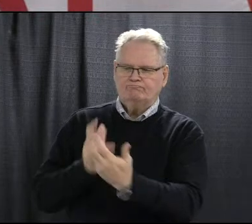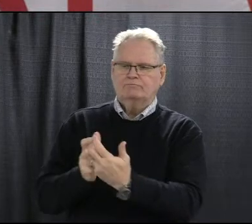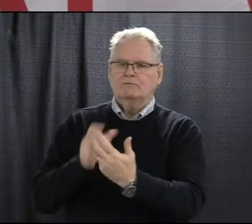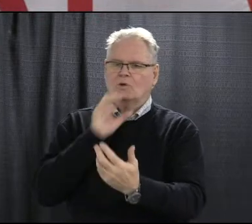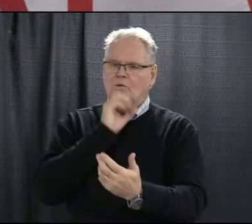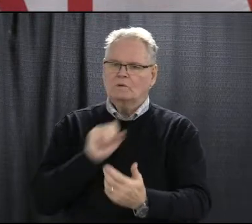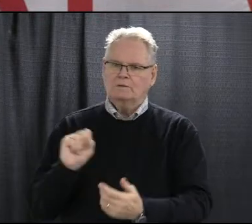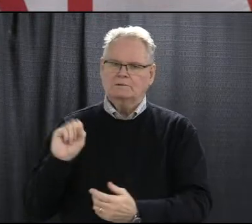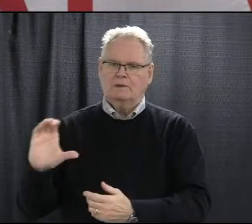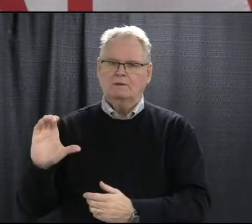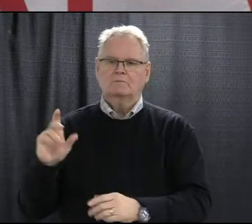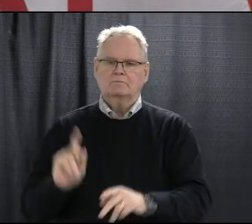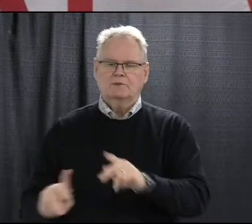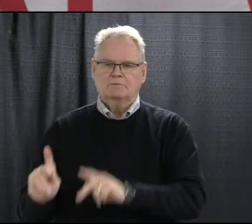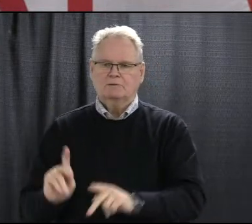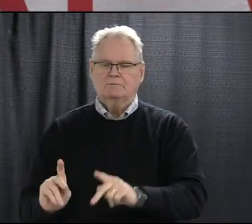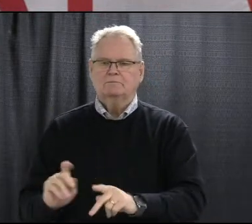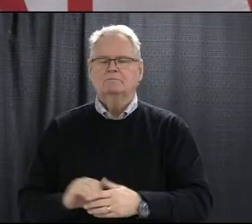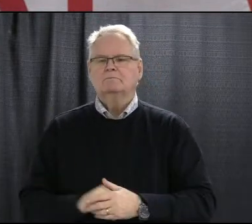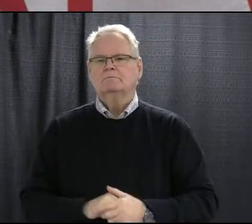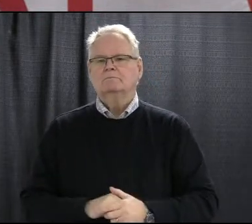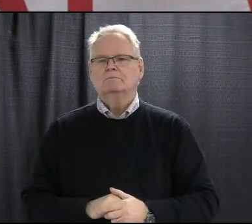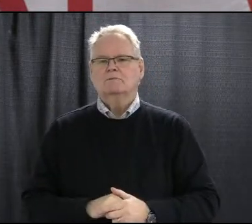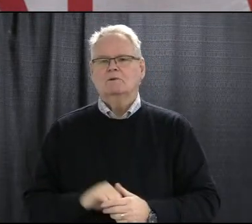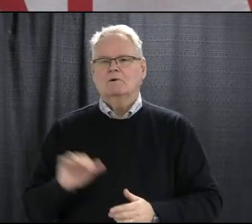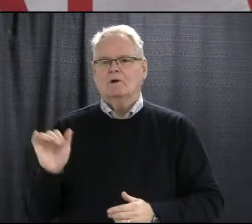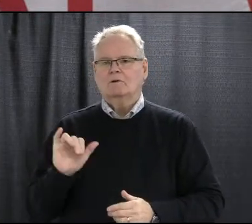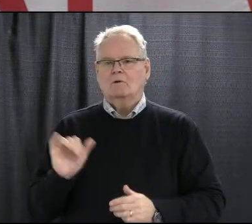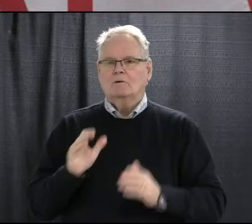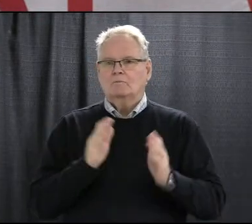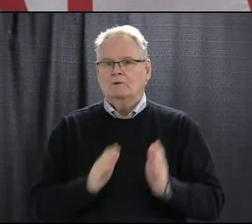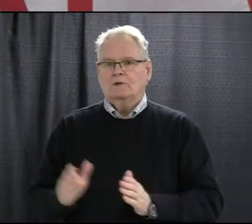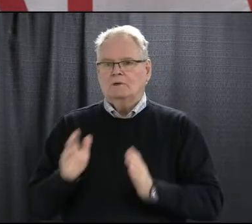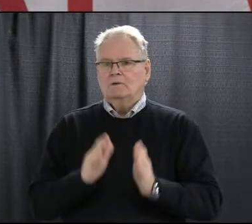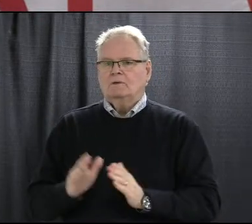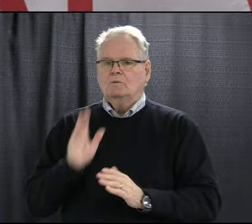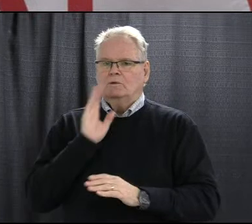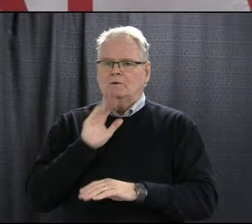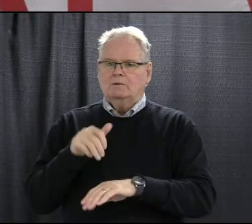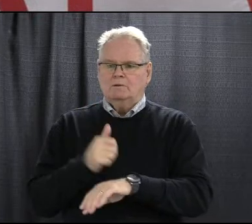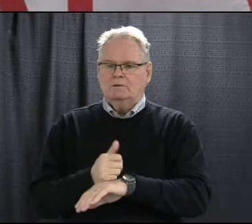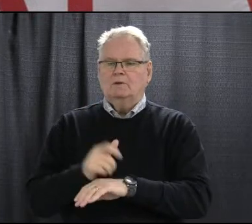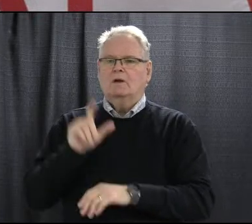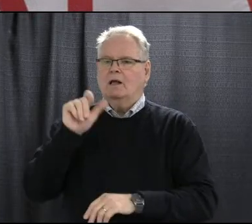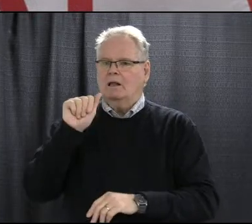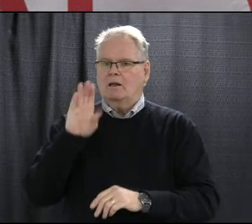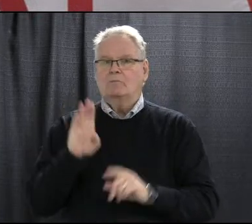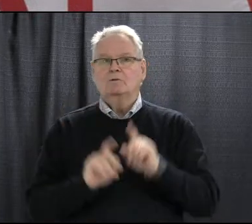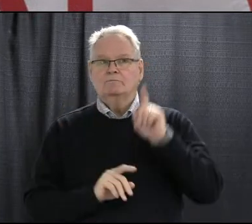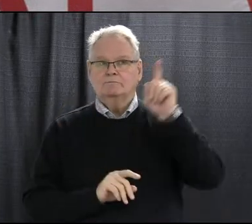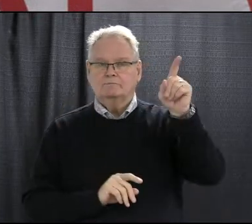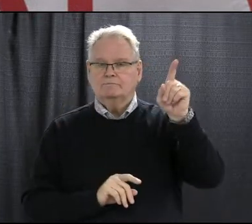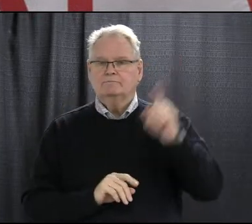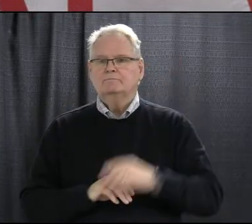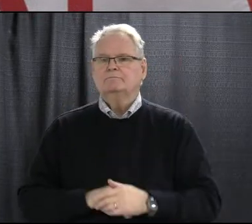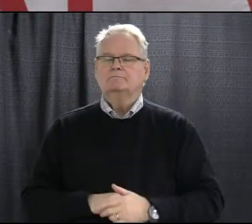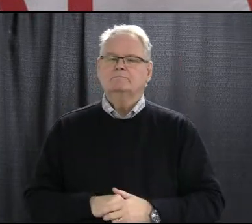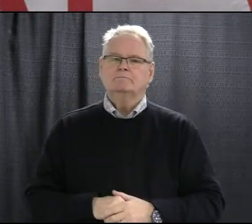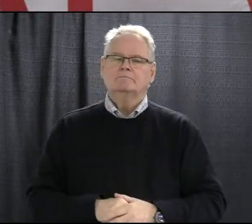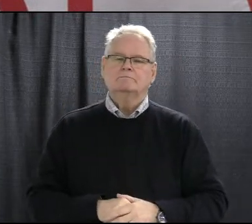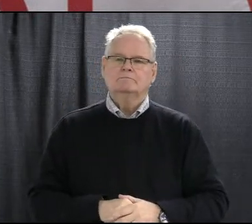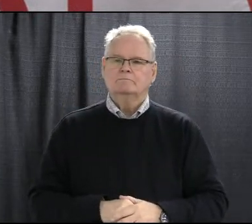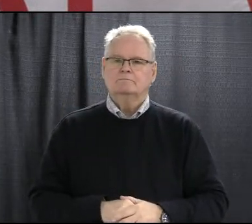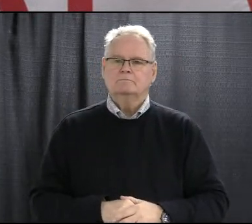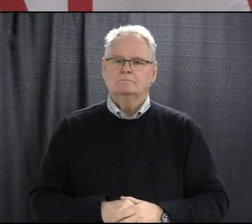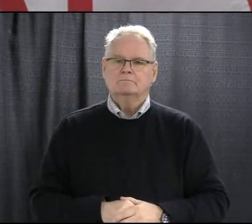Labrador, as well as programming for the Labrador-Grenfell Zone. The Centre of Excellence in Seniors,